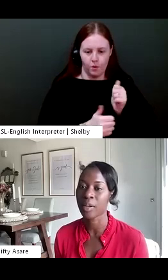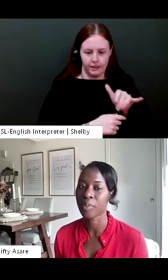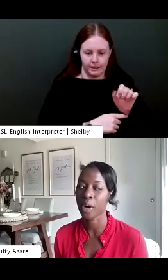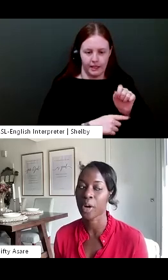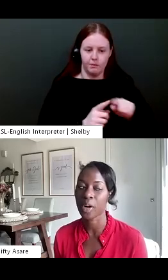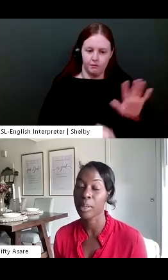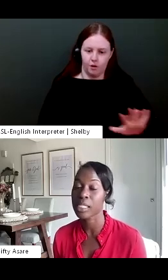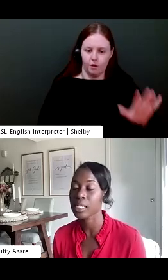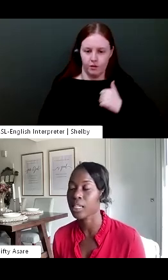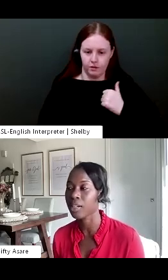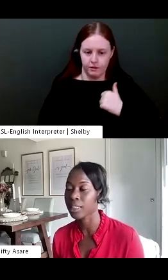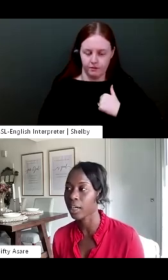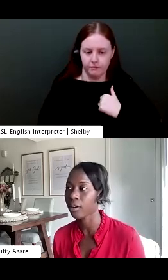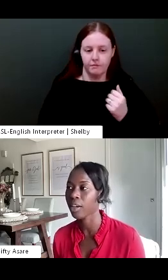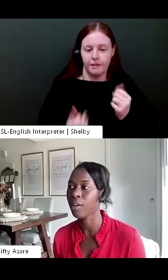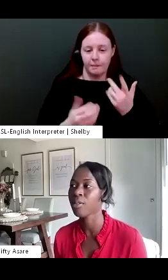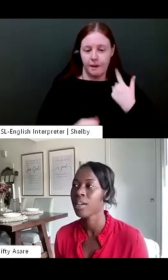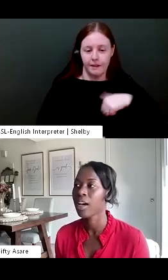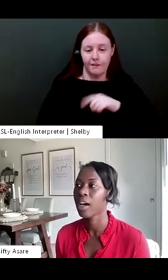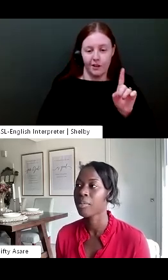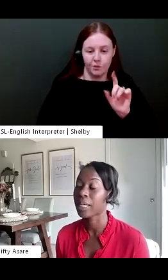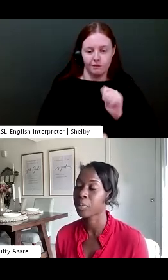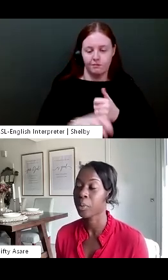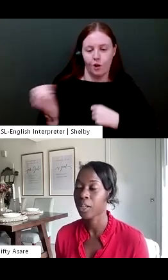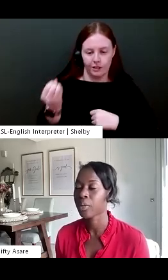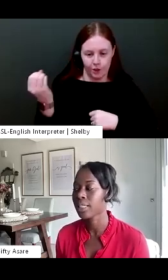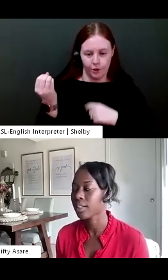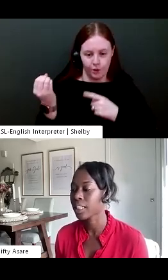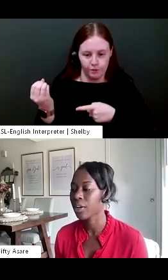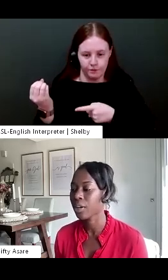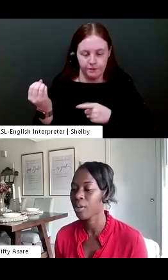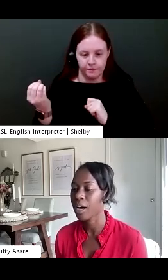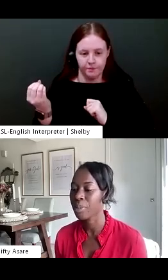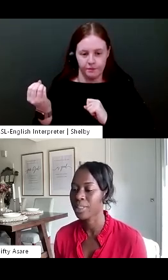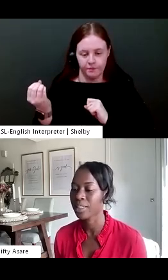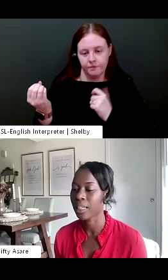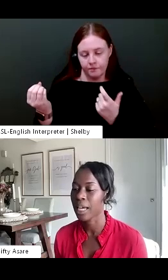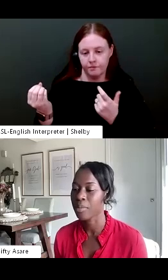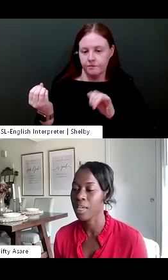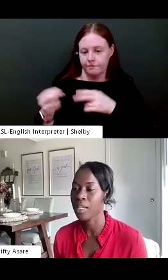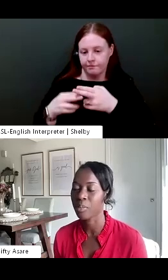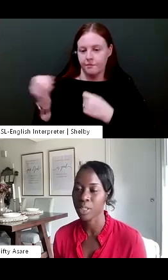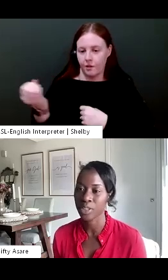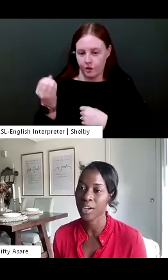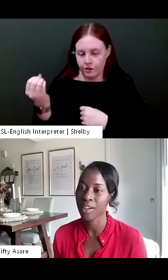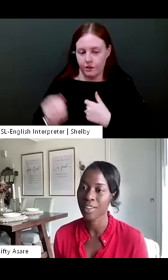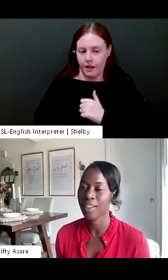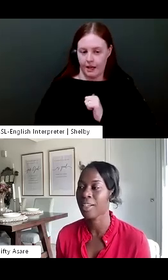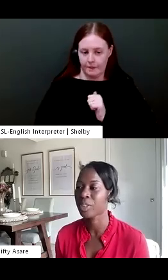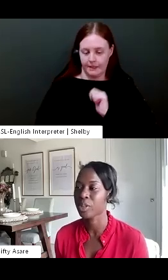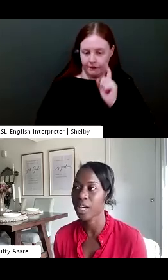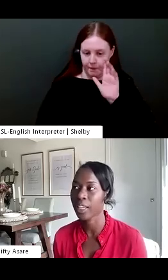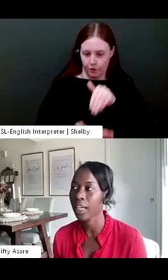us are based in Ontario. As what we know as Ontario, I personally am in